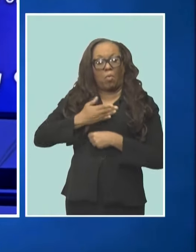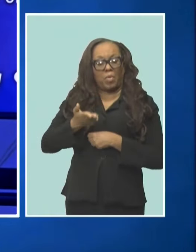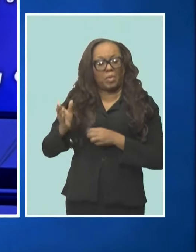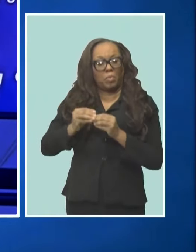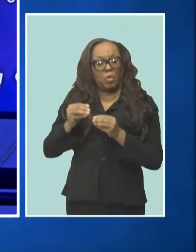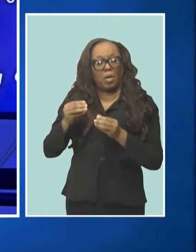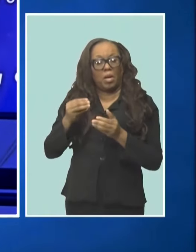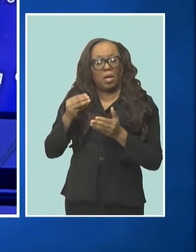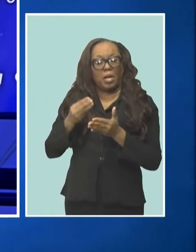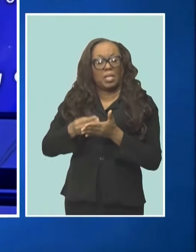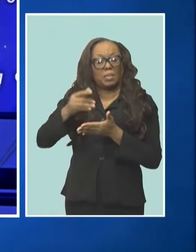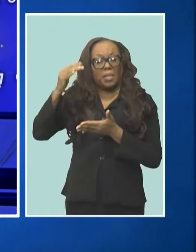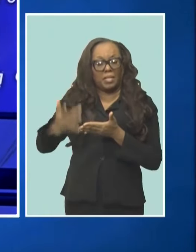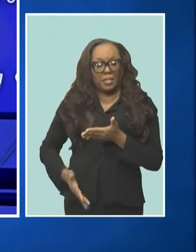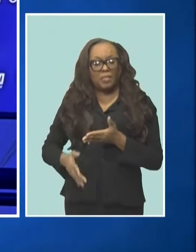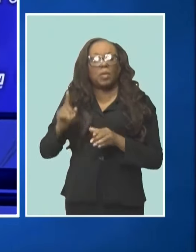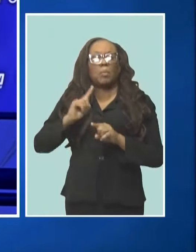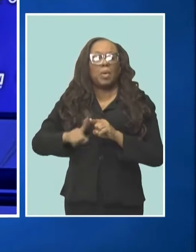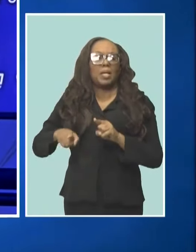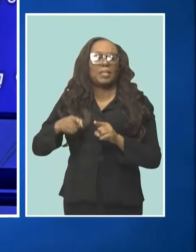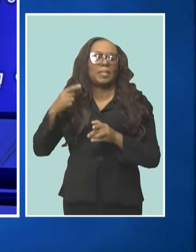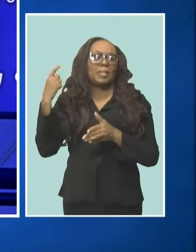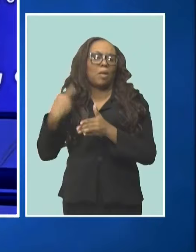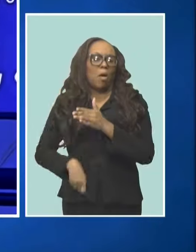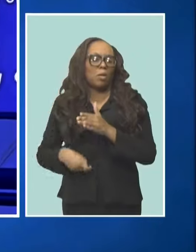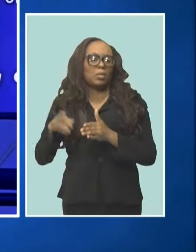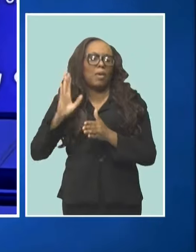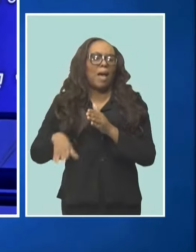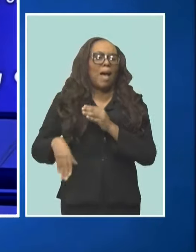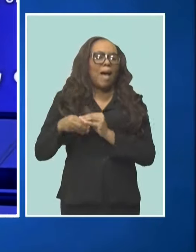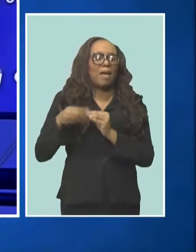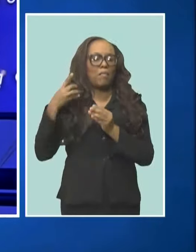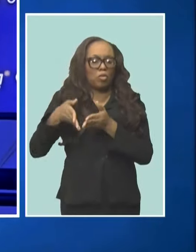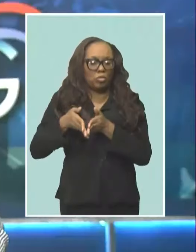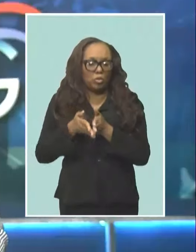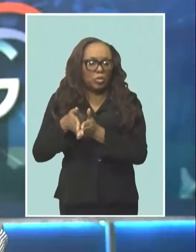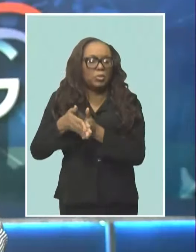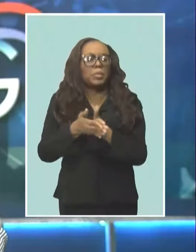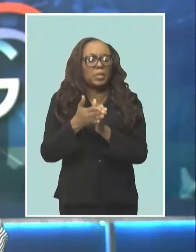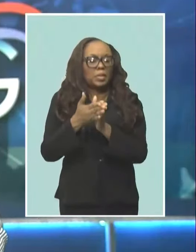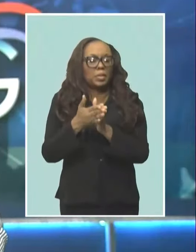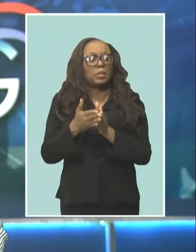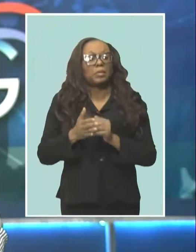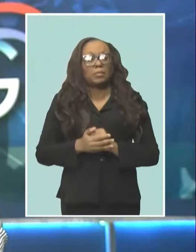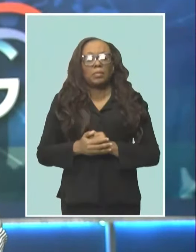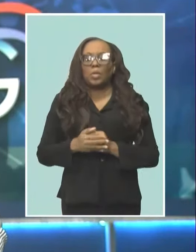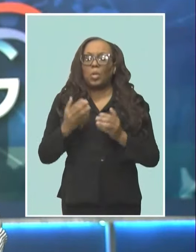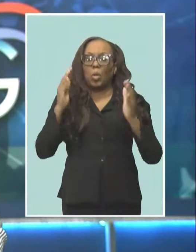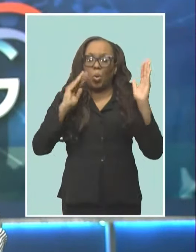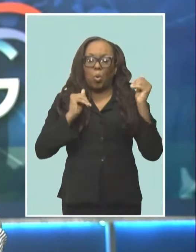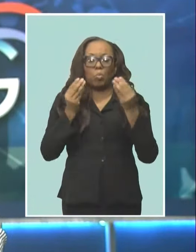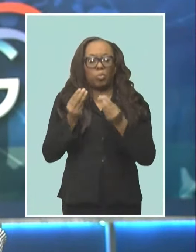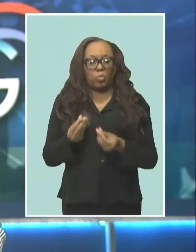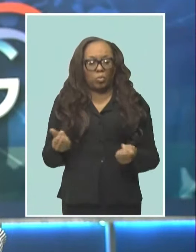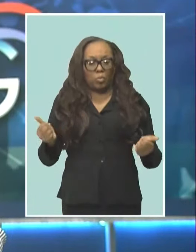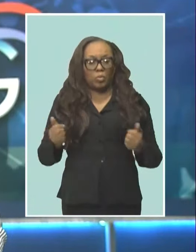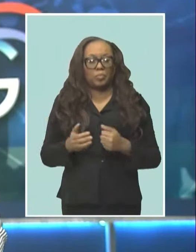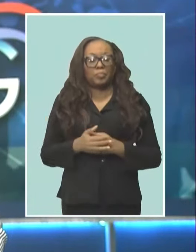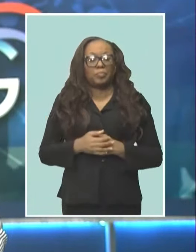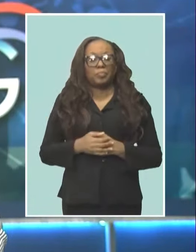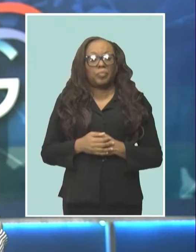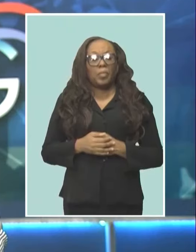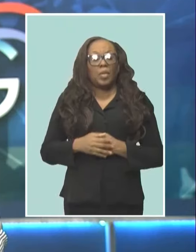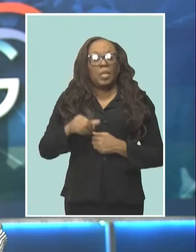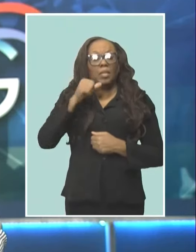the raw materials for it. I hope that we will resolve it. Now, while speaking at that court's opening,